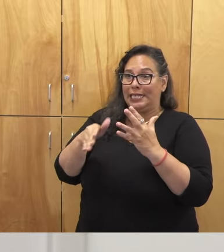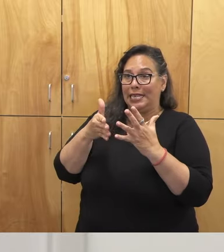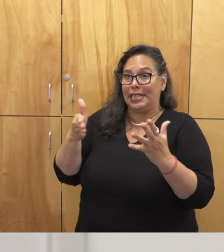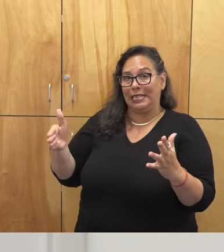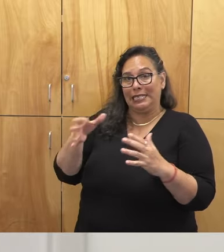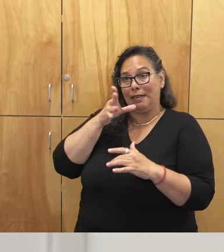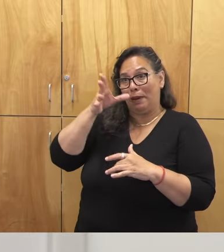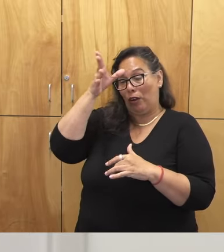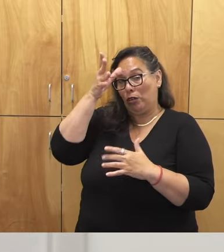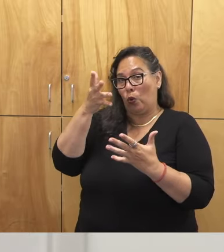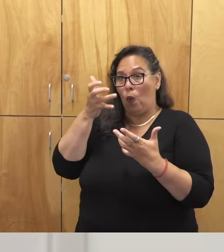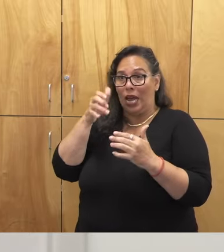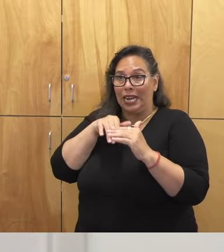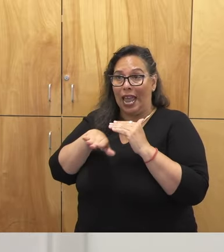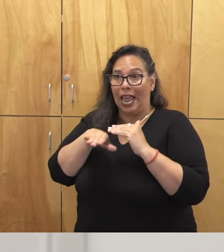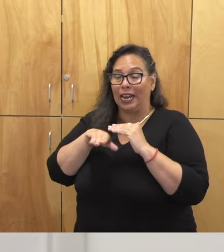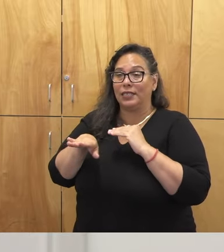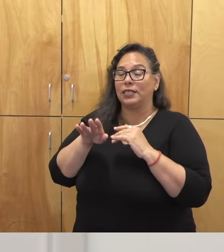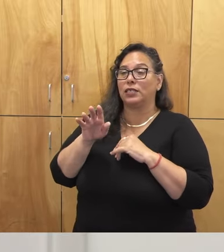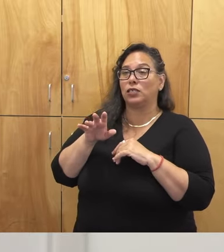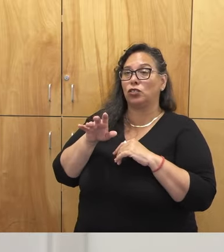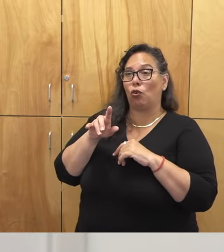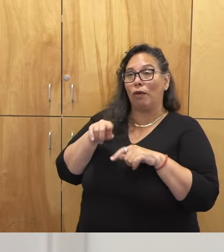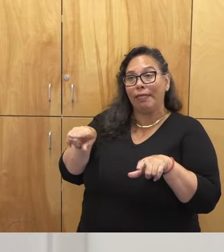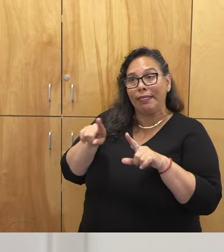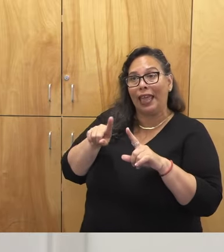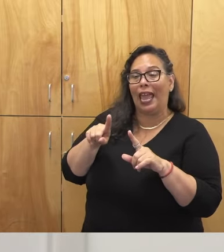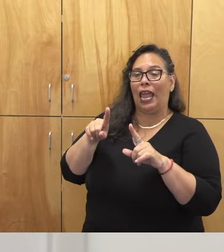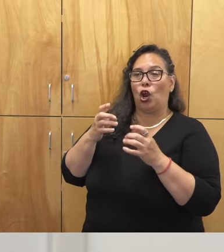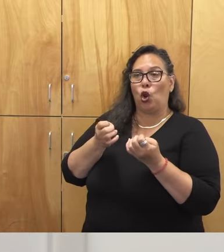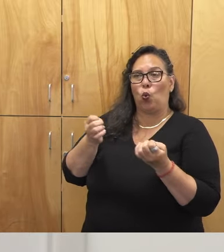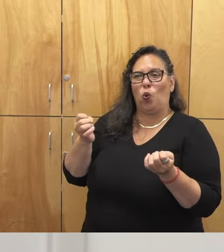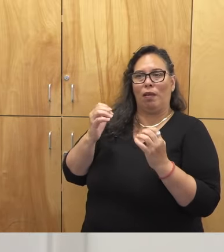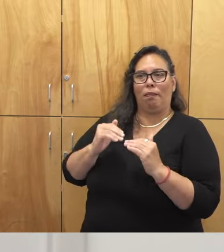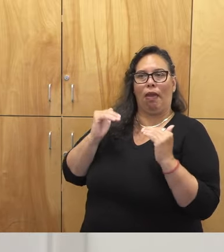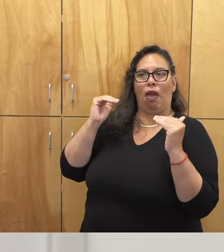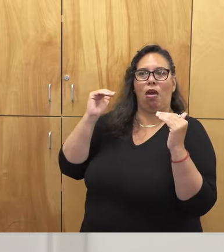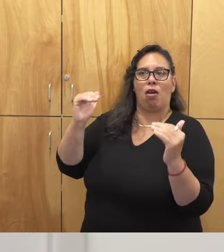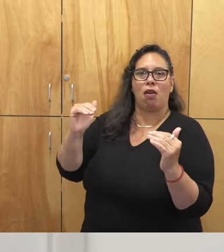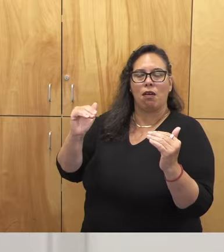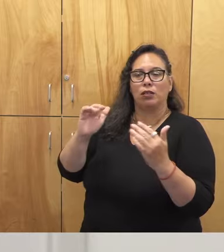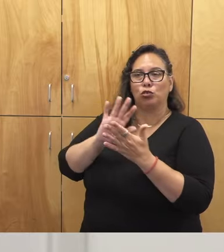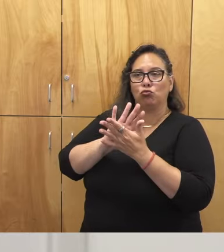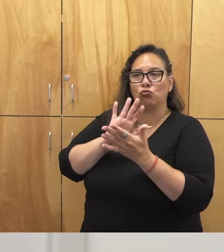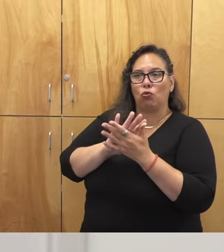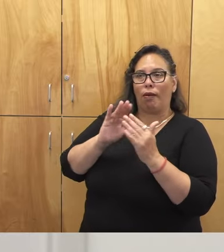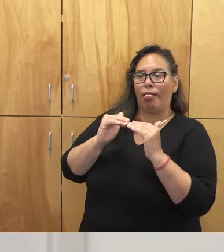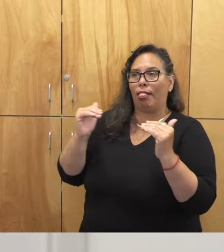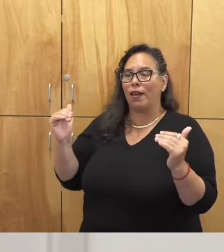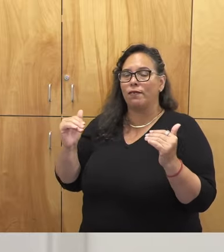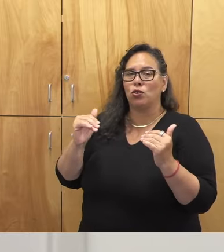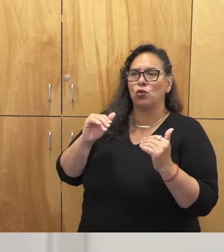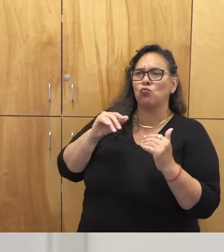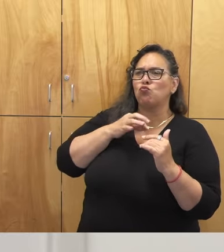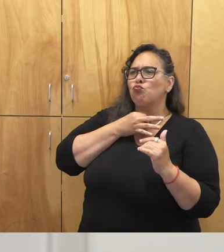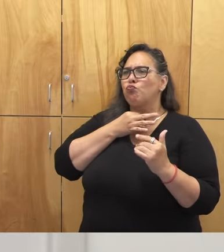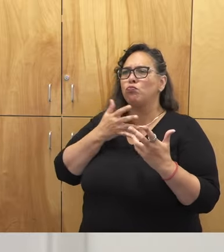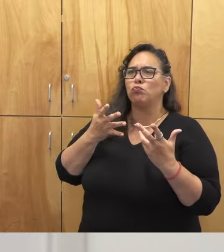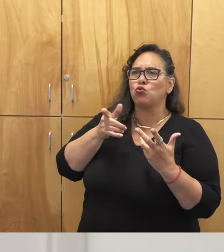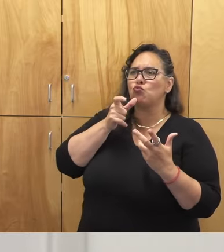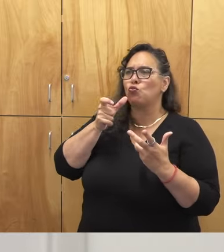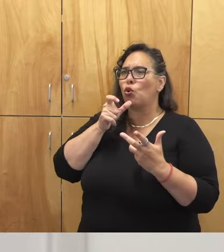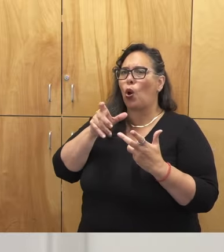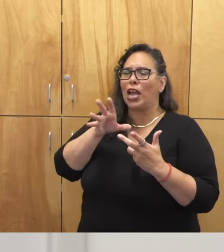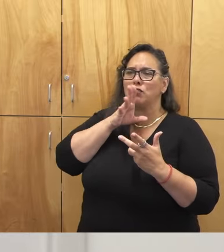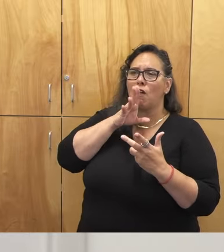parent might want to access so that they're equipped even beyond the school level. If they're wondering, you know, what can I ask? Who can I talk to? How do I read that